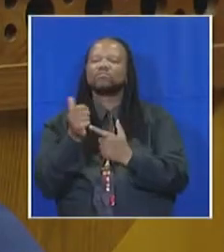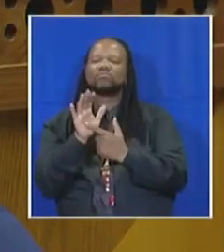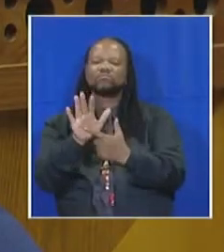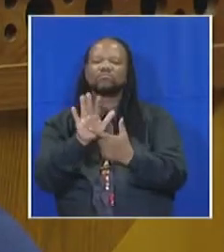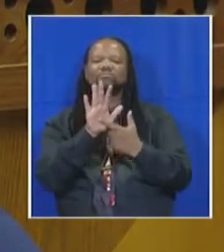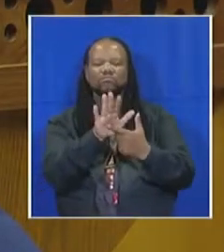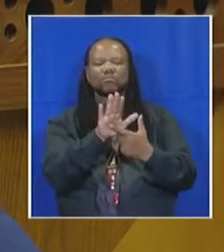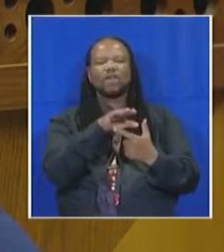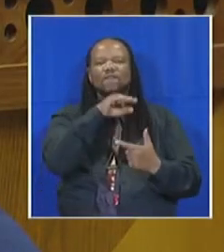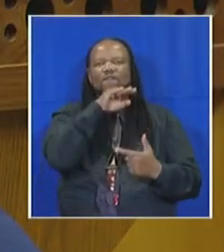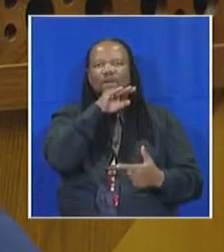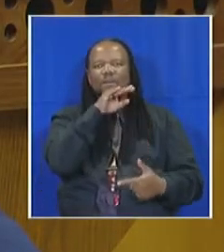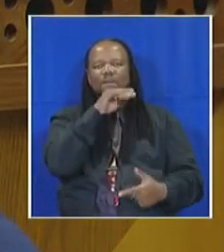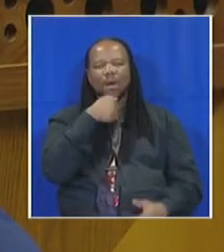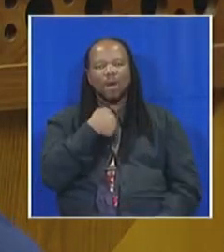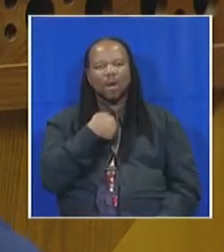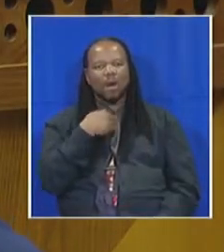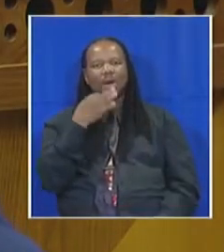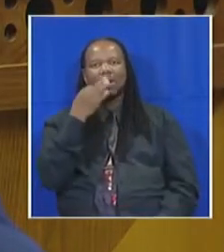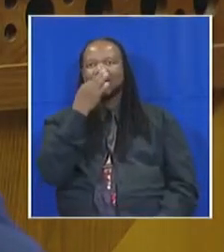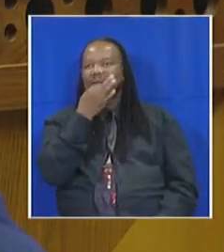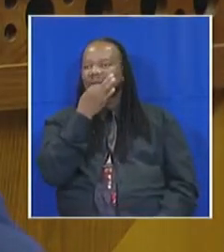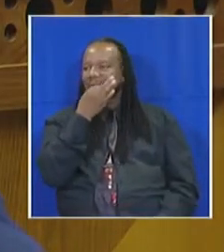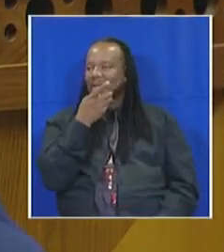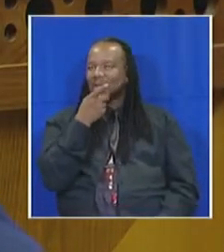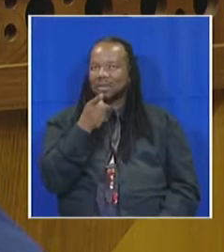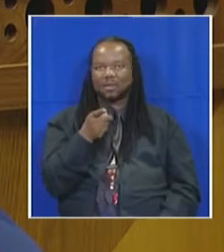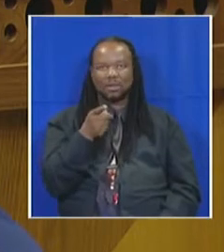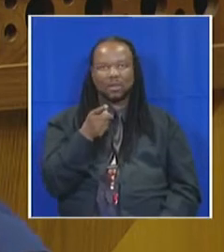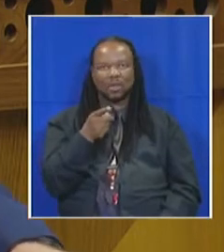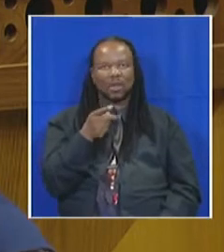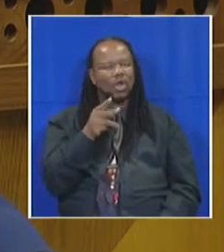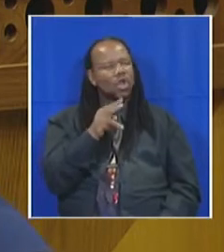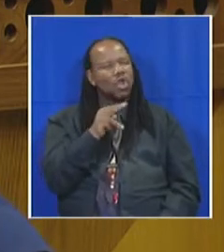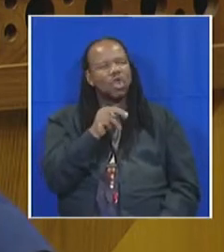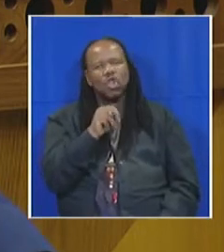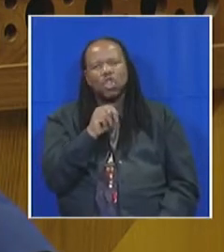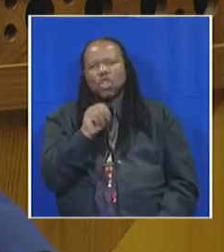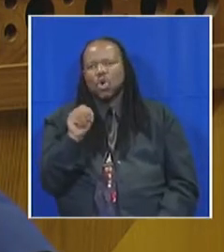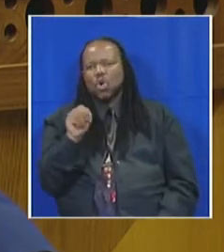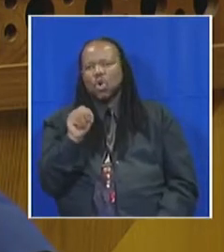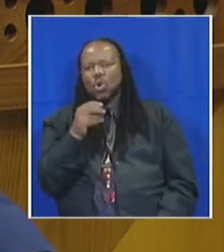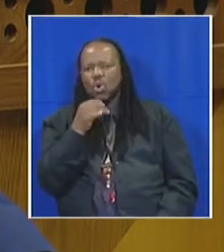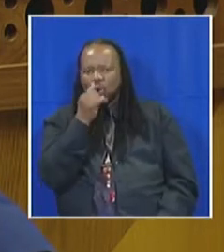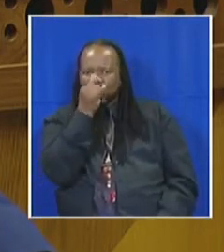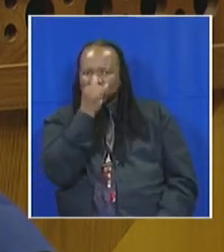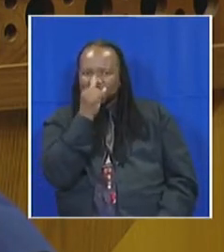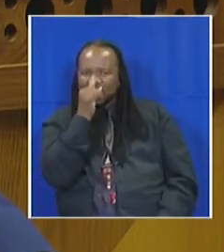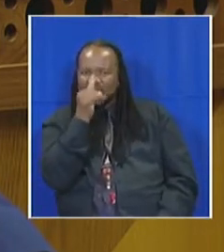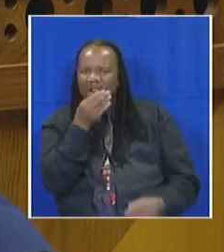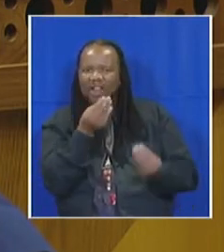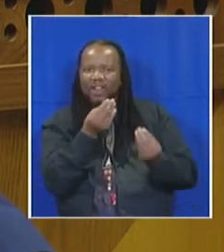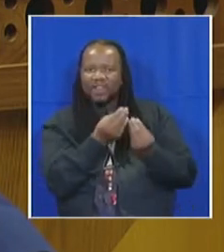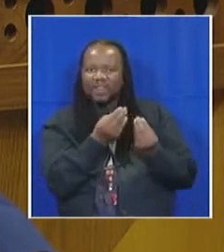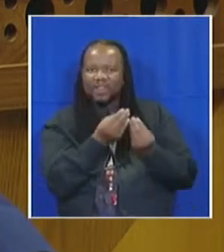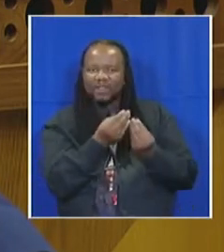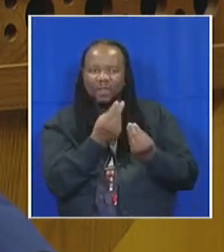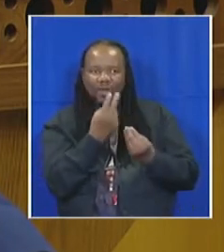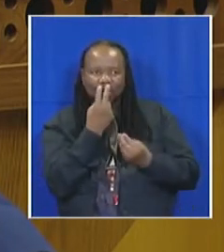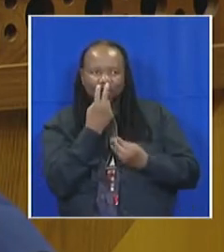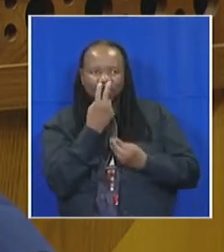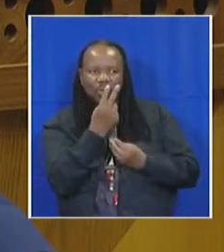I say that it is not normal criminality if you look at the Lindley farmers